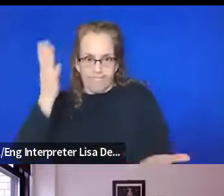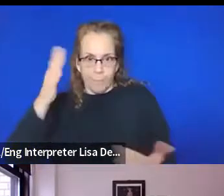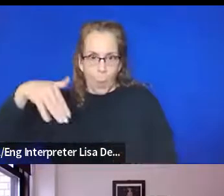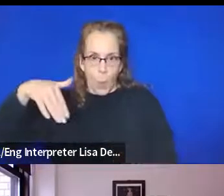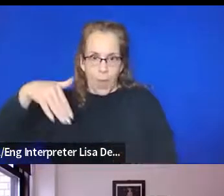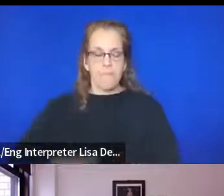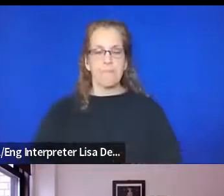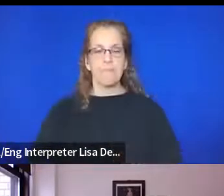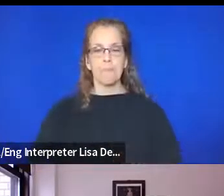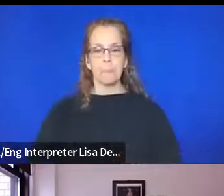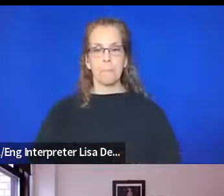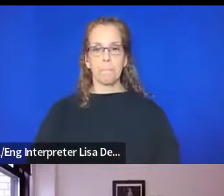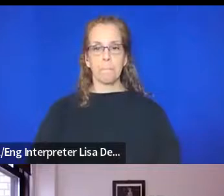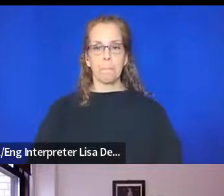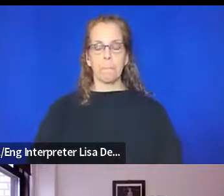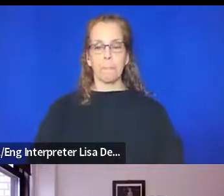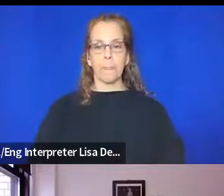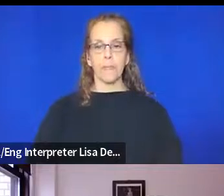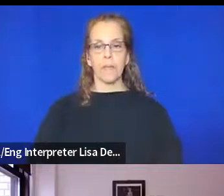point.